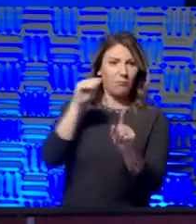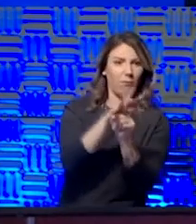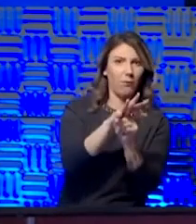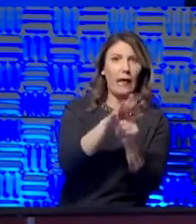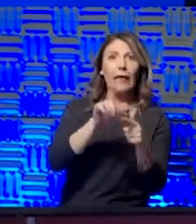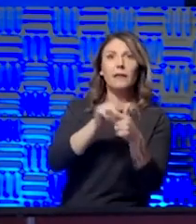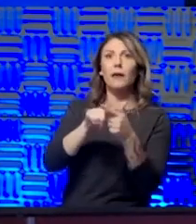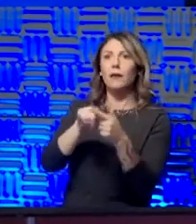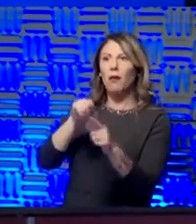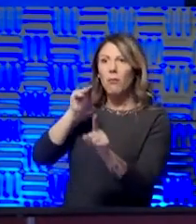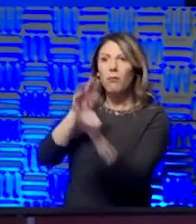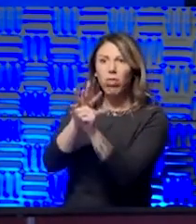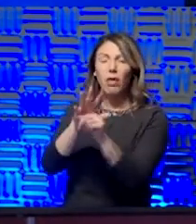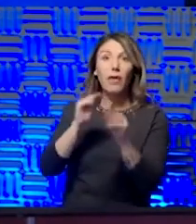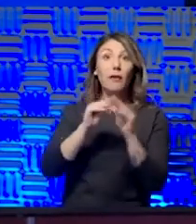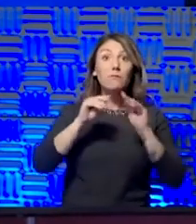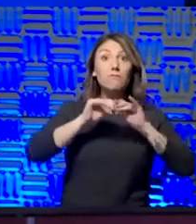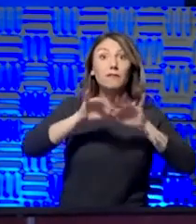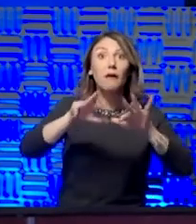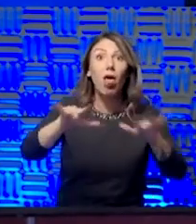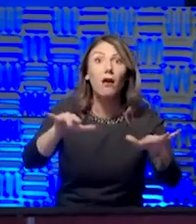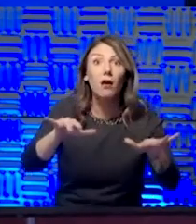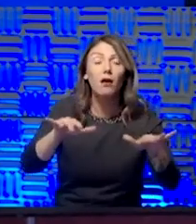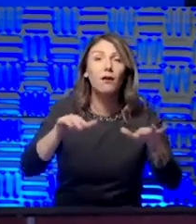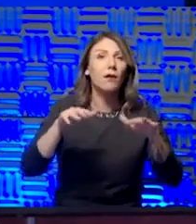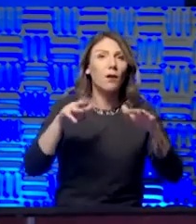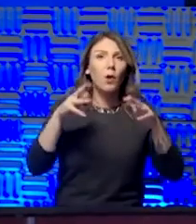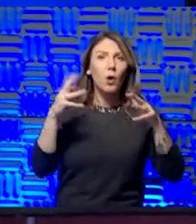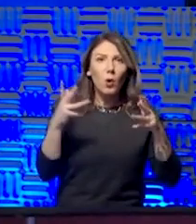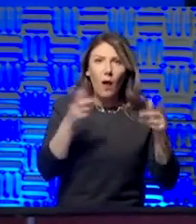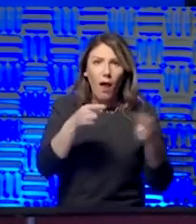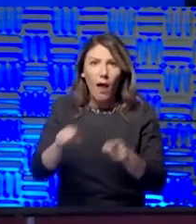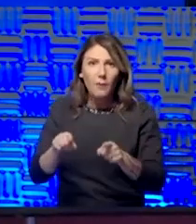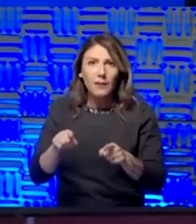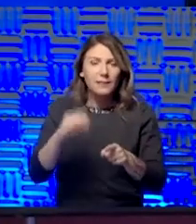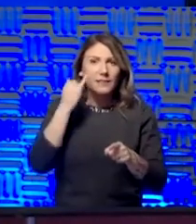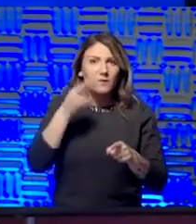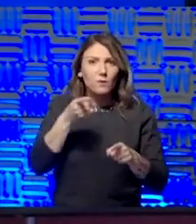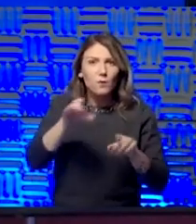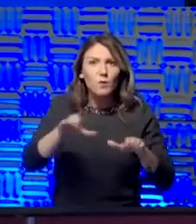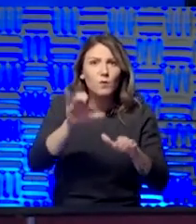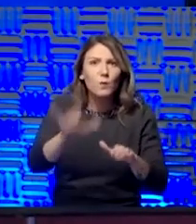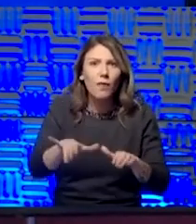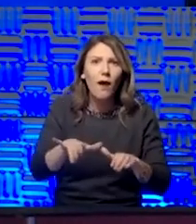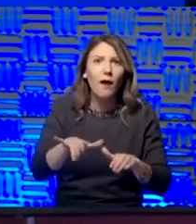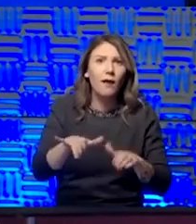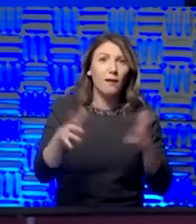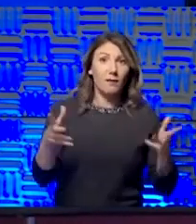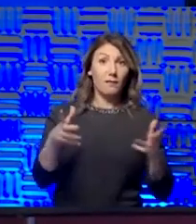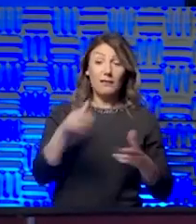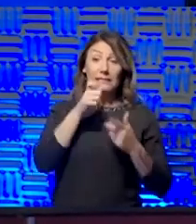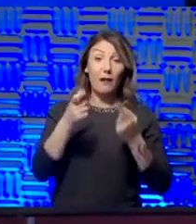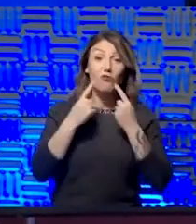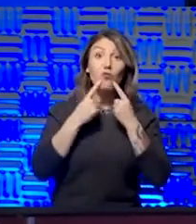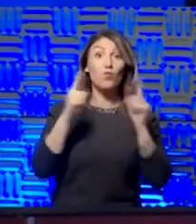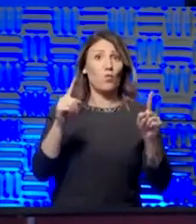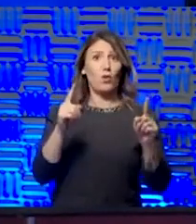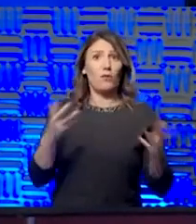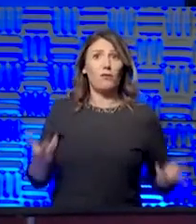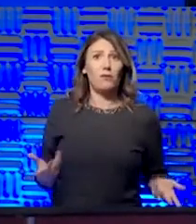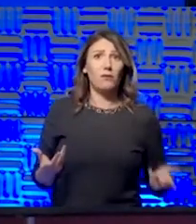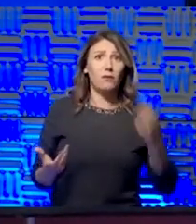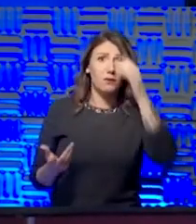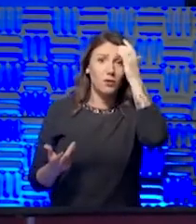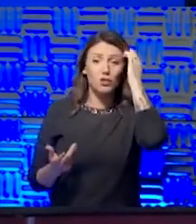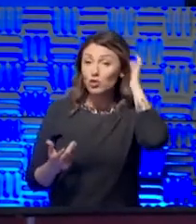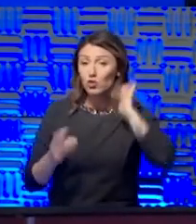political thought? What's that going to do to state your case? It doesn't work so well, right? It really doesn't work well. So then